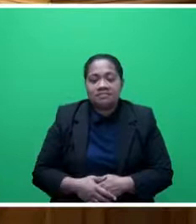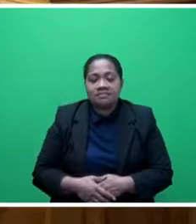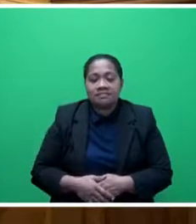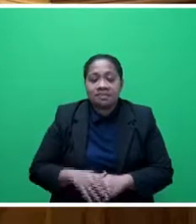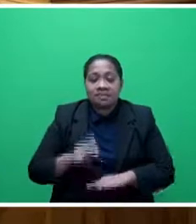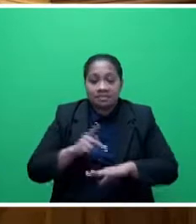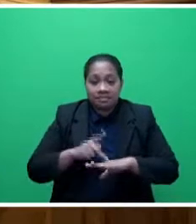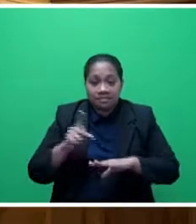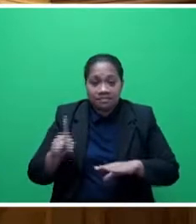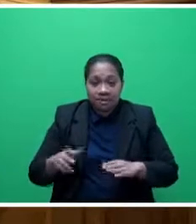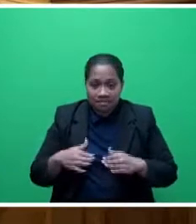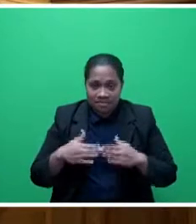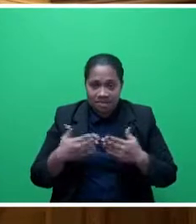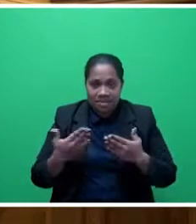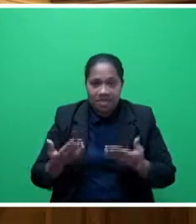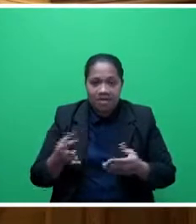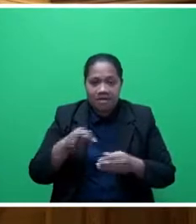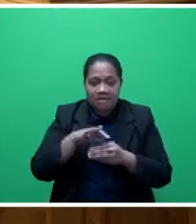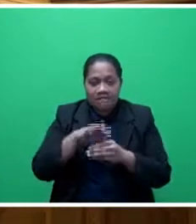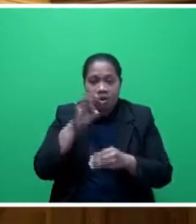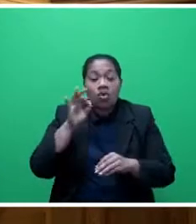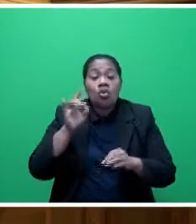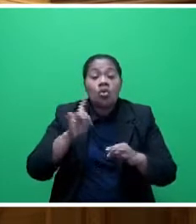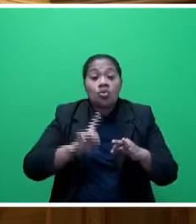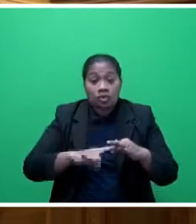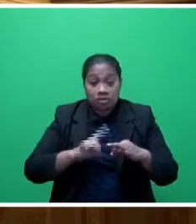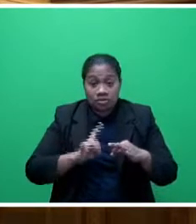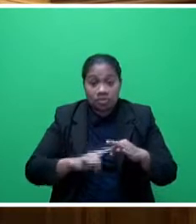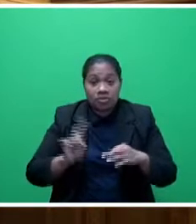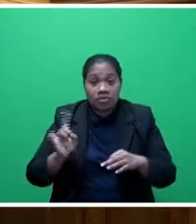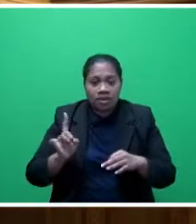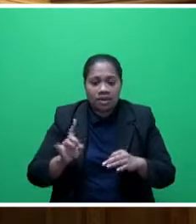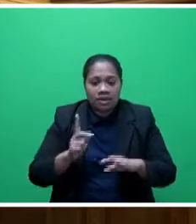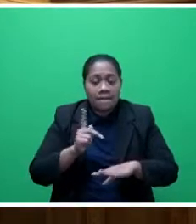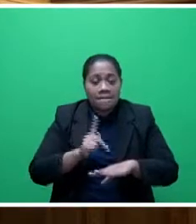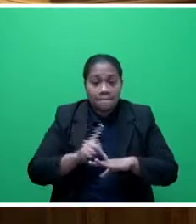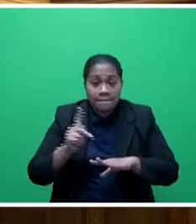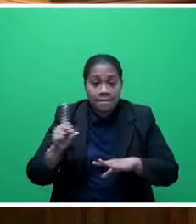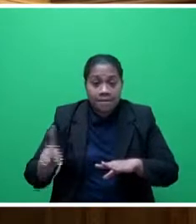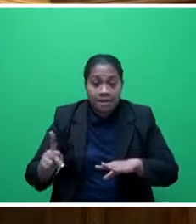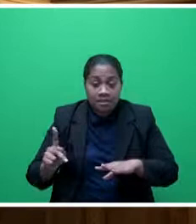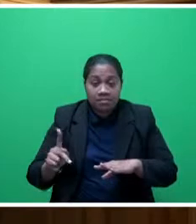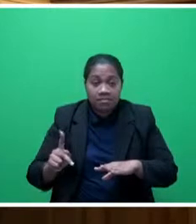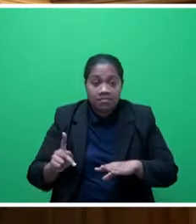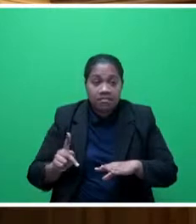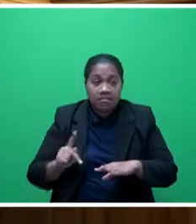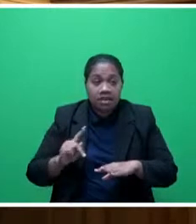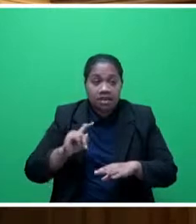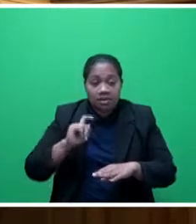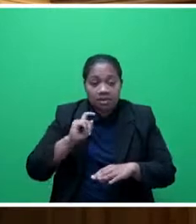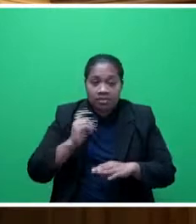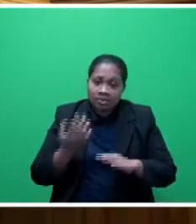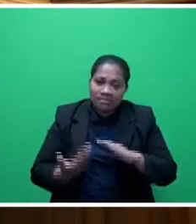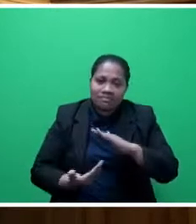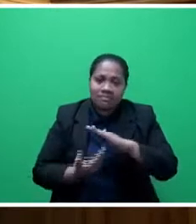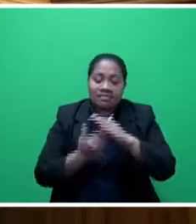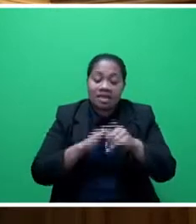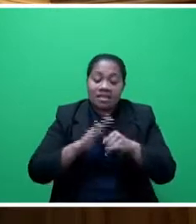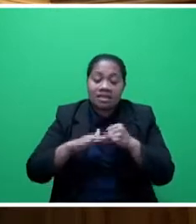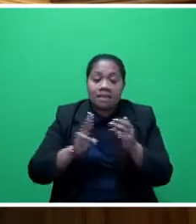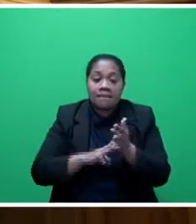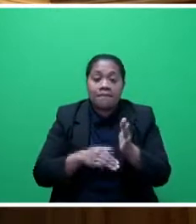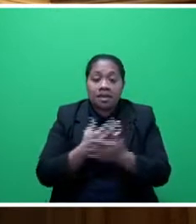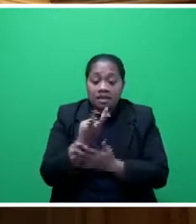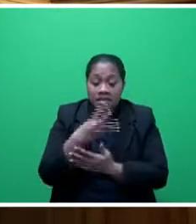will now vote. The question is that Parliament adjourns until Monday, 31st